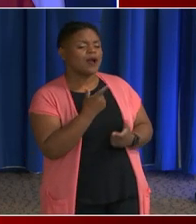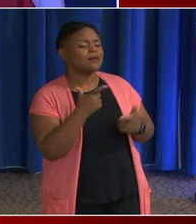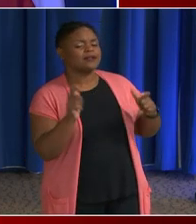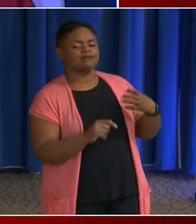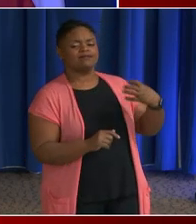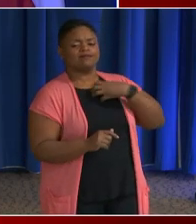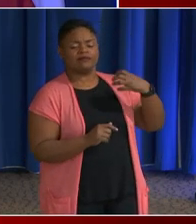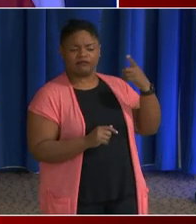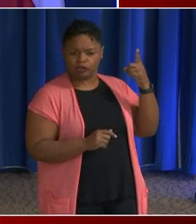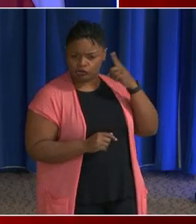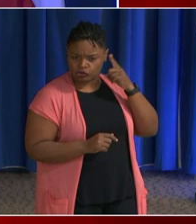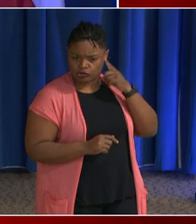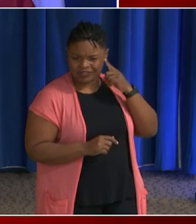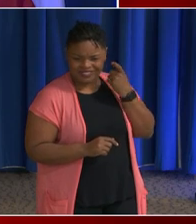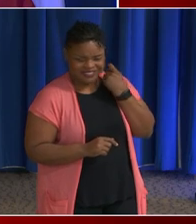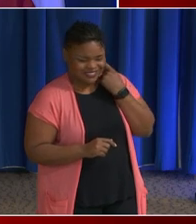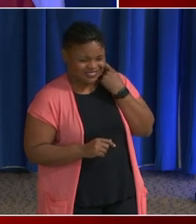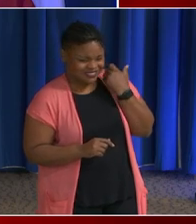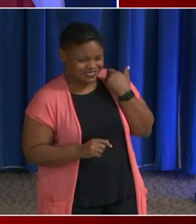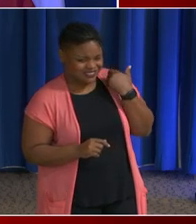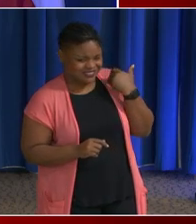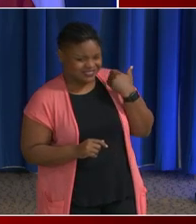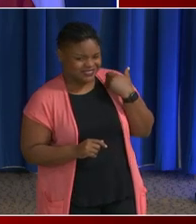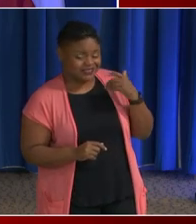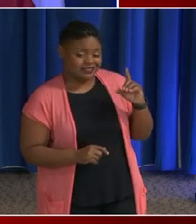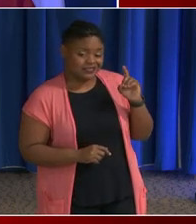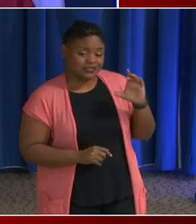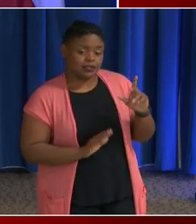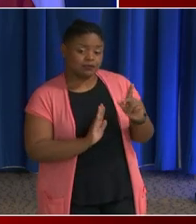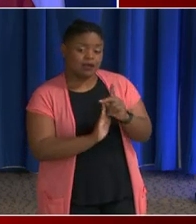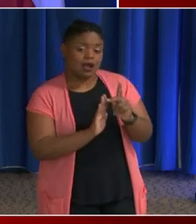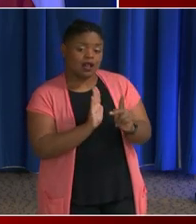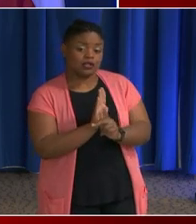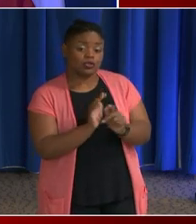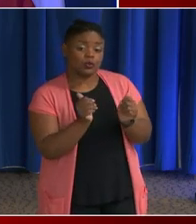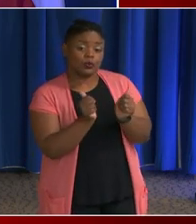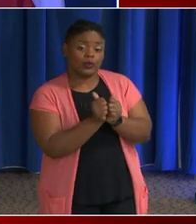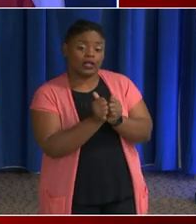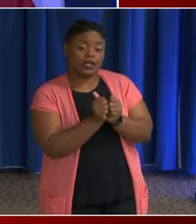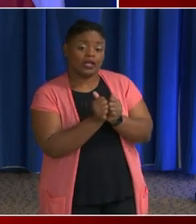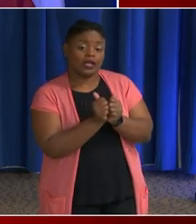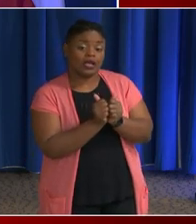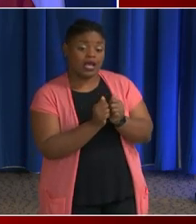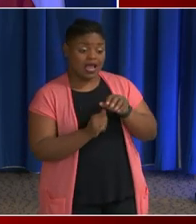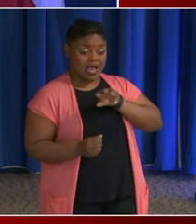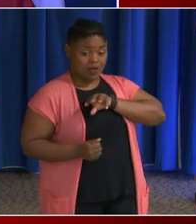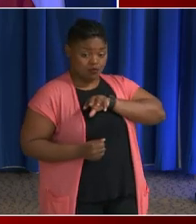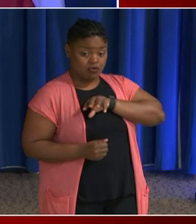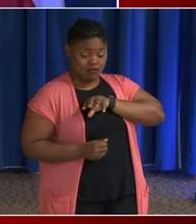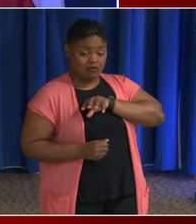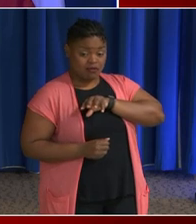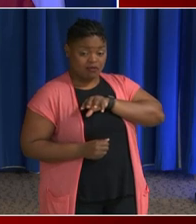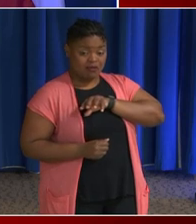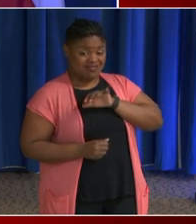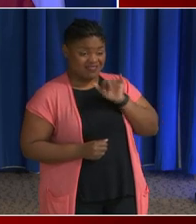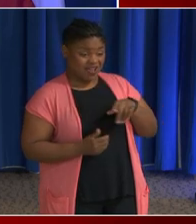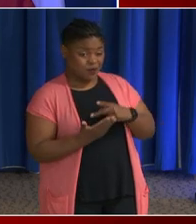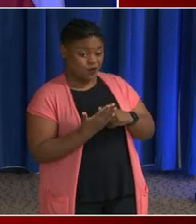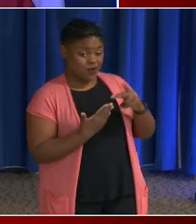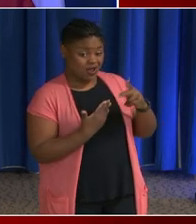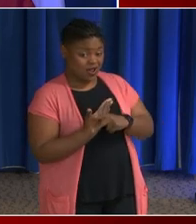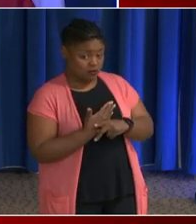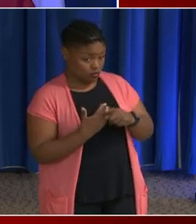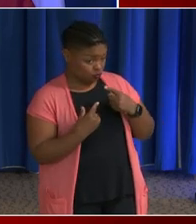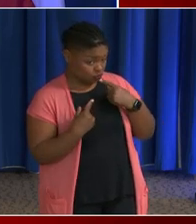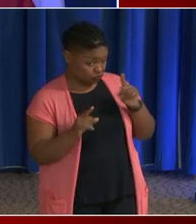activists over the weekend is in regards to the city's policies with body-worn camera footage. Is the program working as intended when there